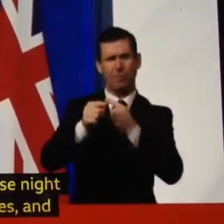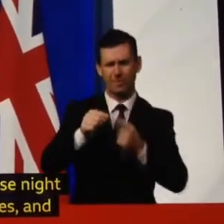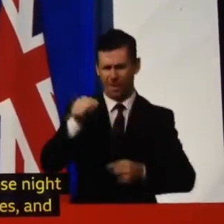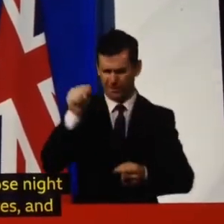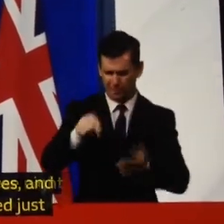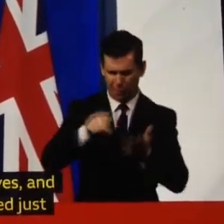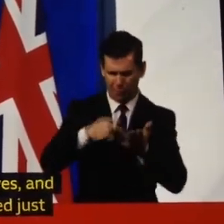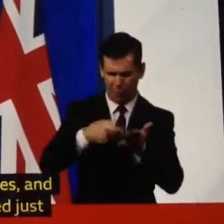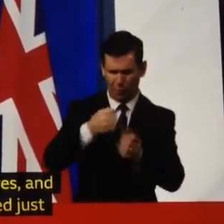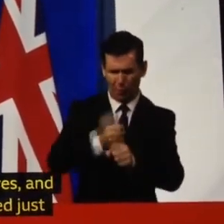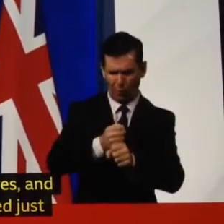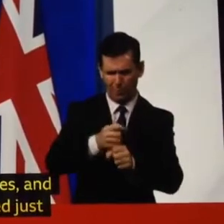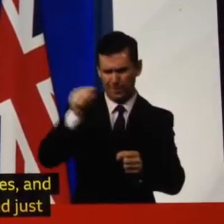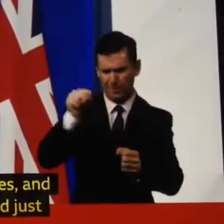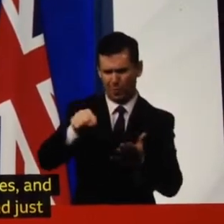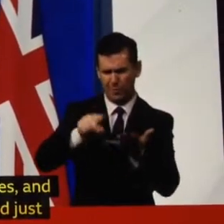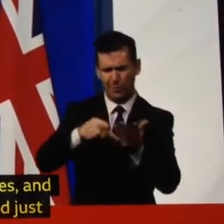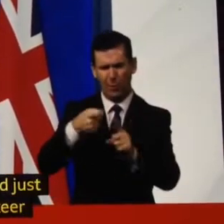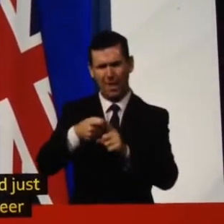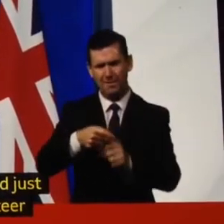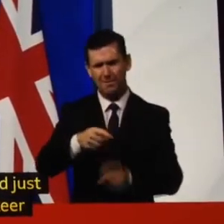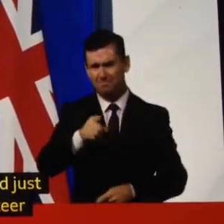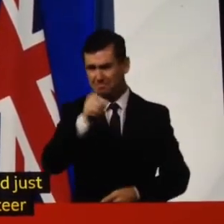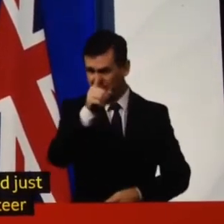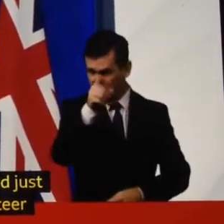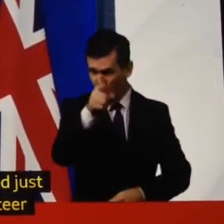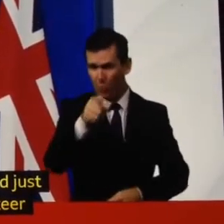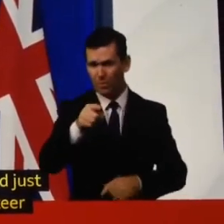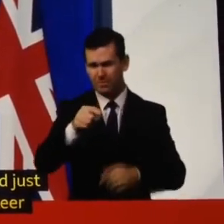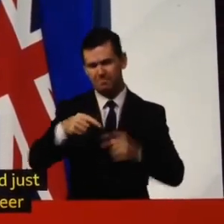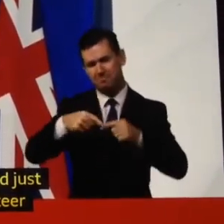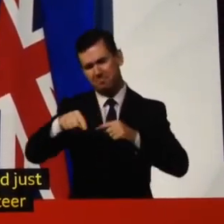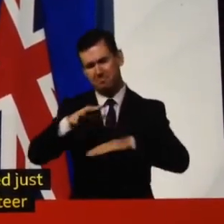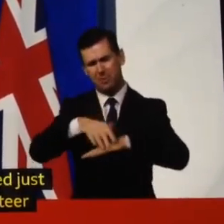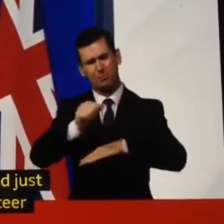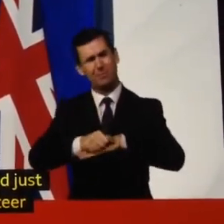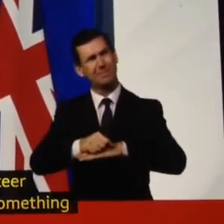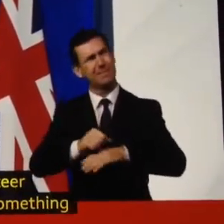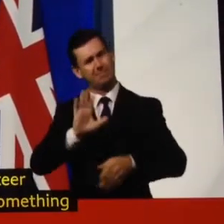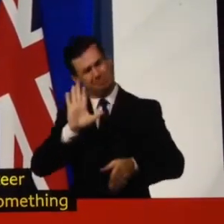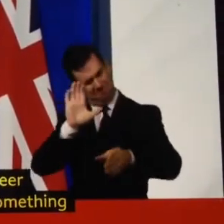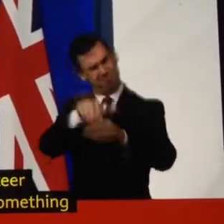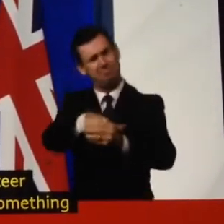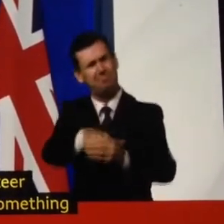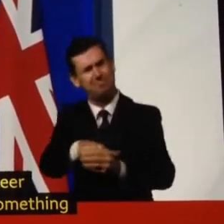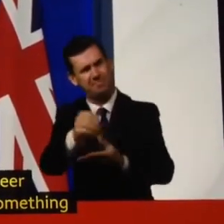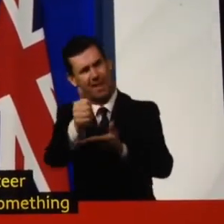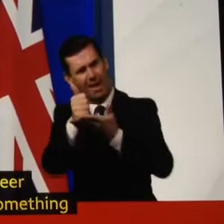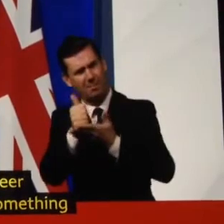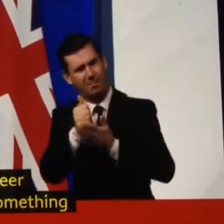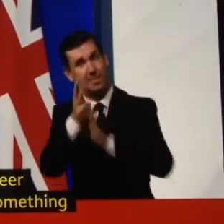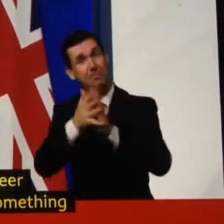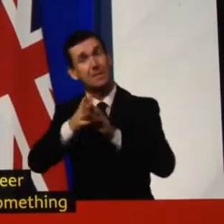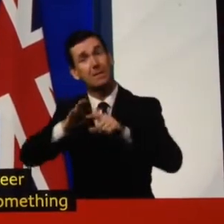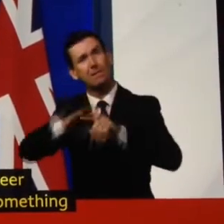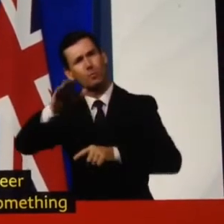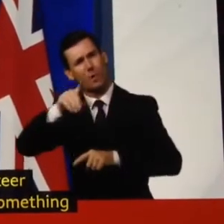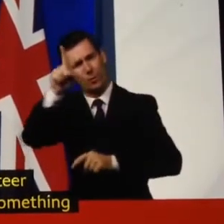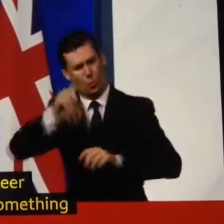nhsvolunteerresponders.org.uk and do something this Christmas that you can tell your grandchildren about many Christmases from